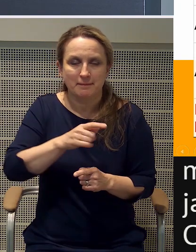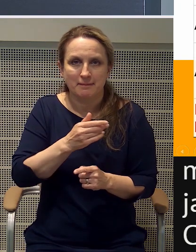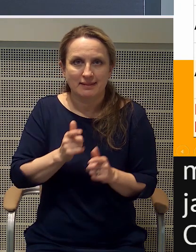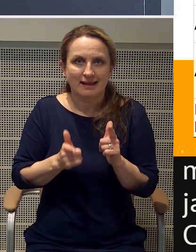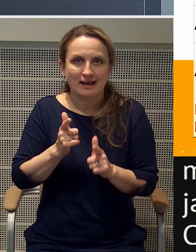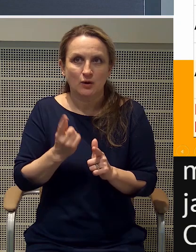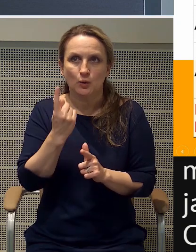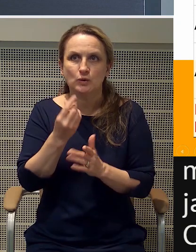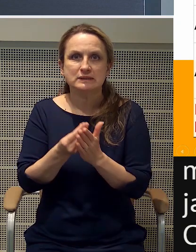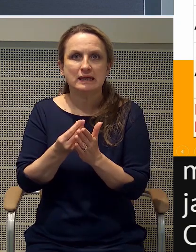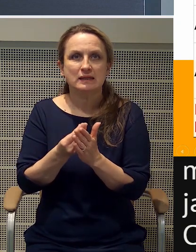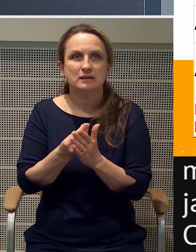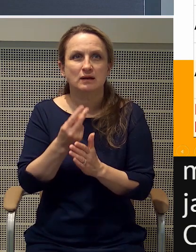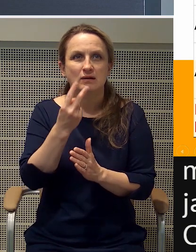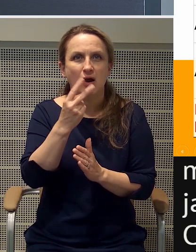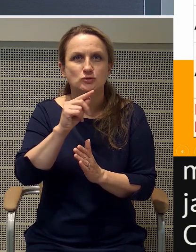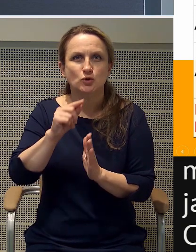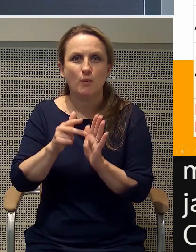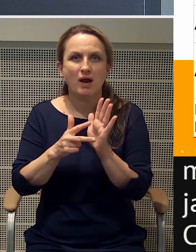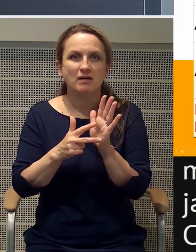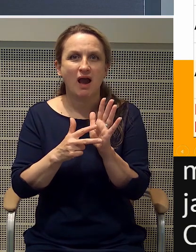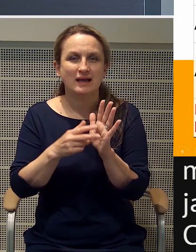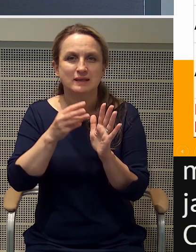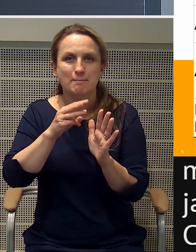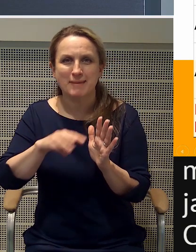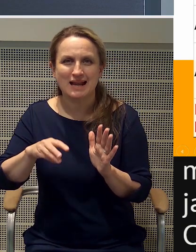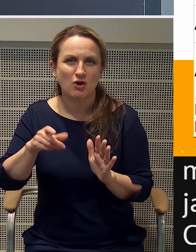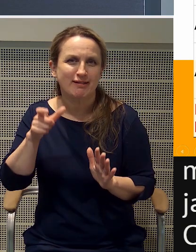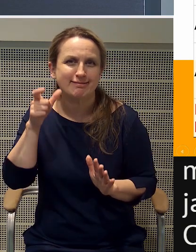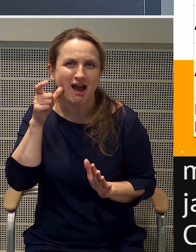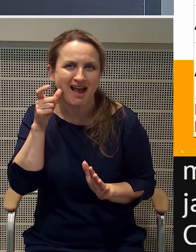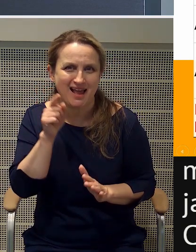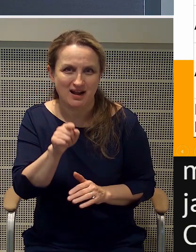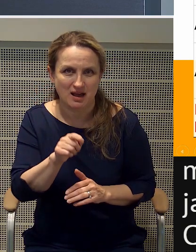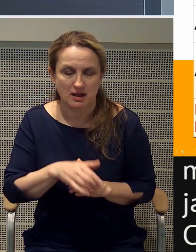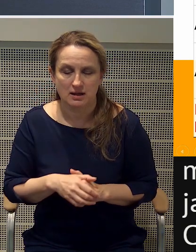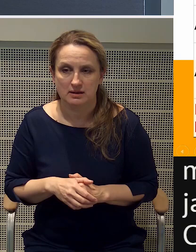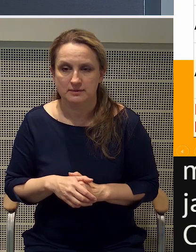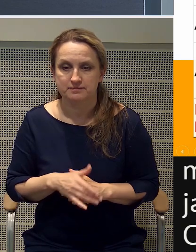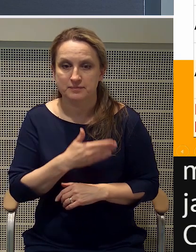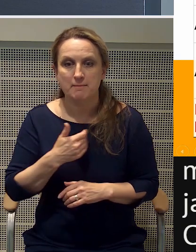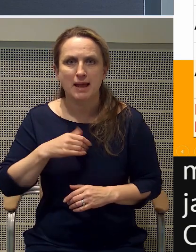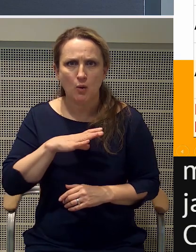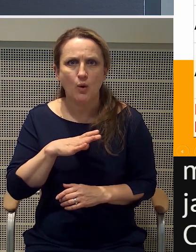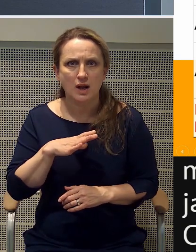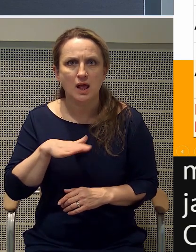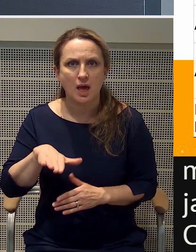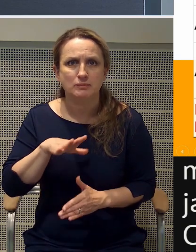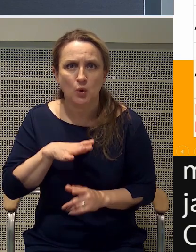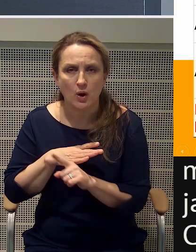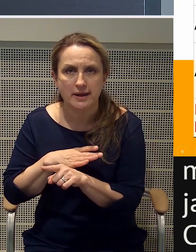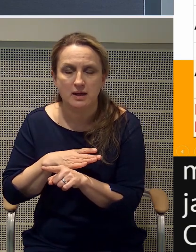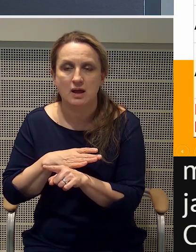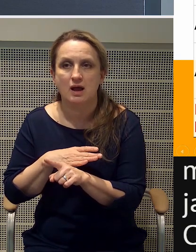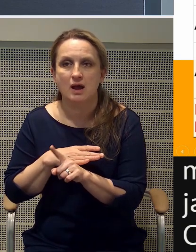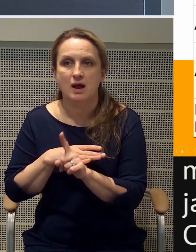the world. And here, these 2 millions is orientative price because it's been